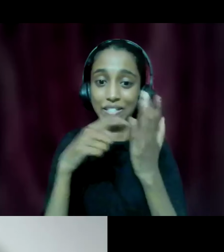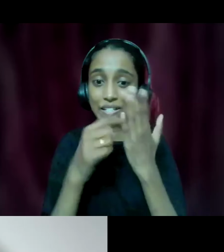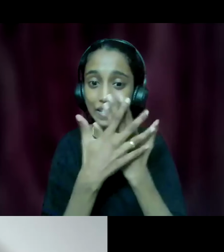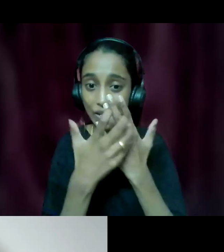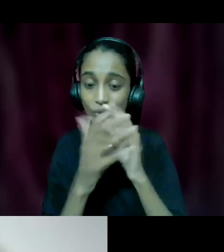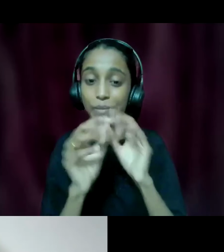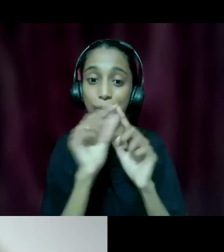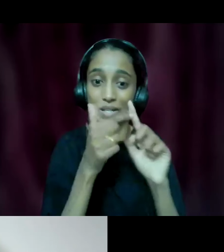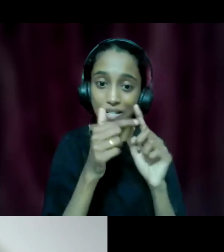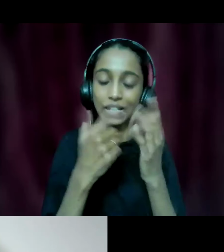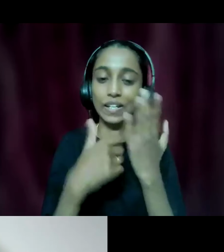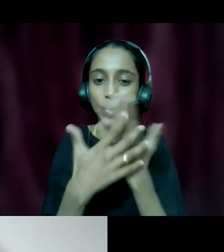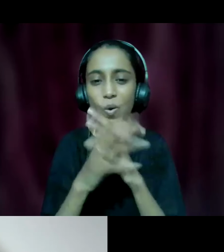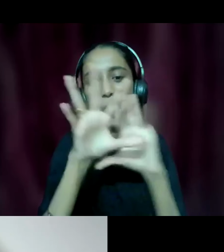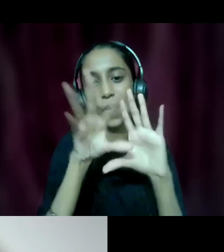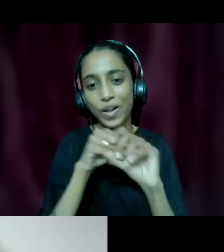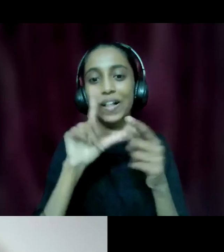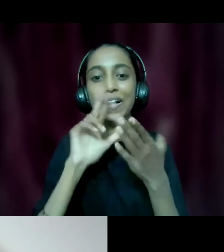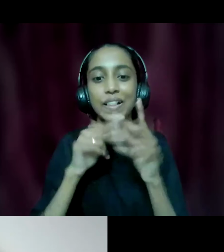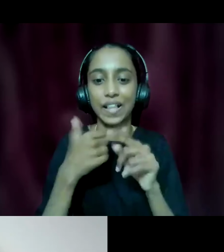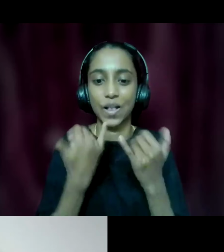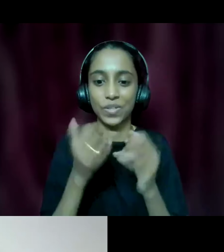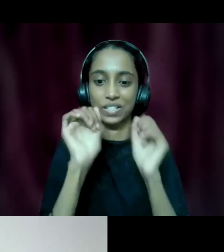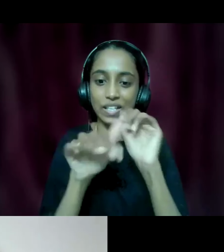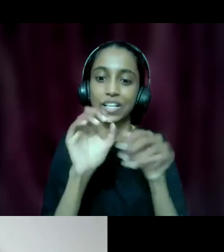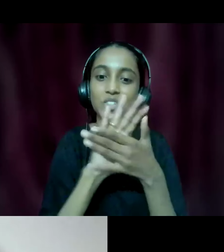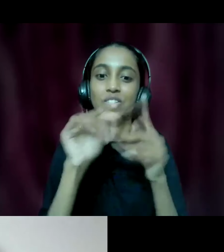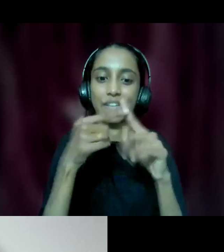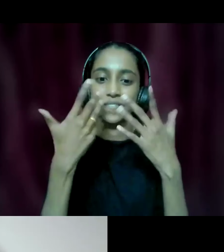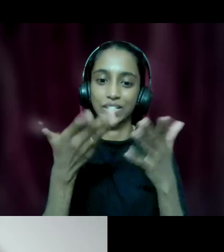you. The link for that has also been shared in the chat box.